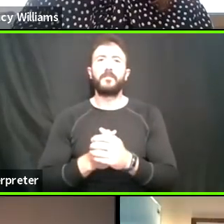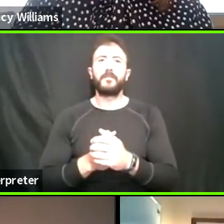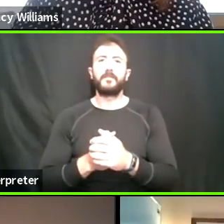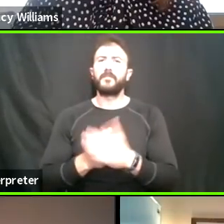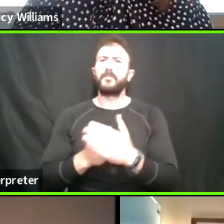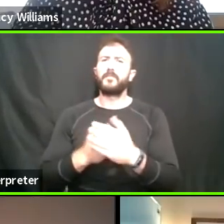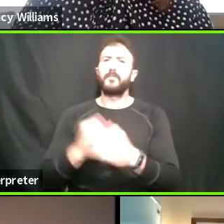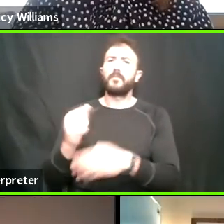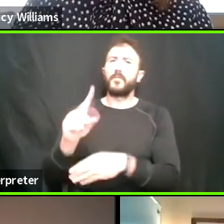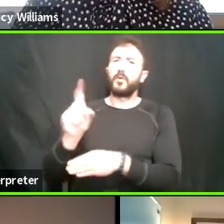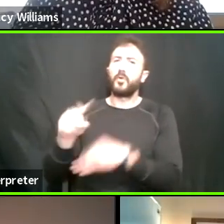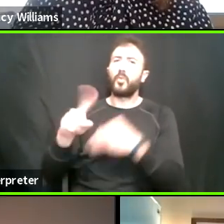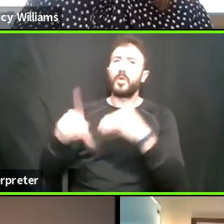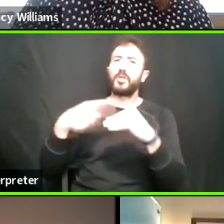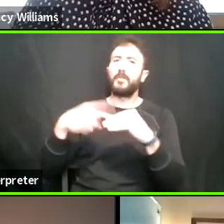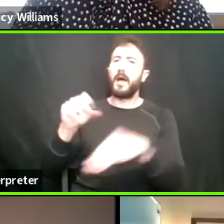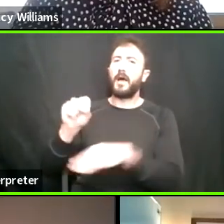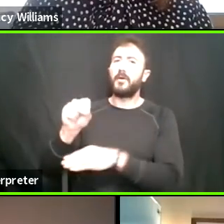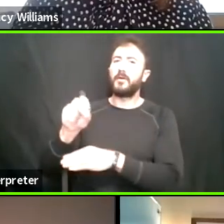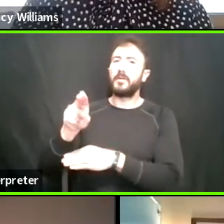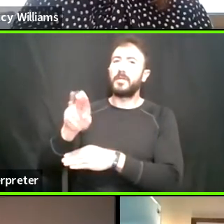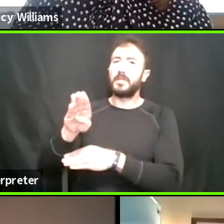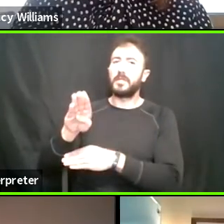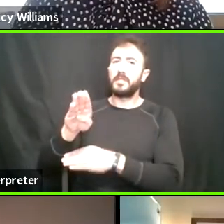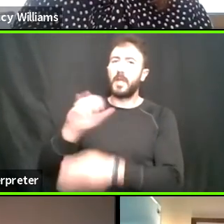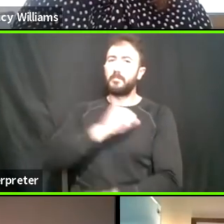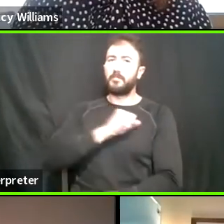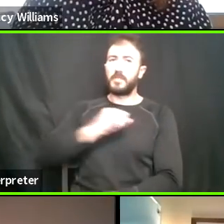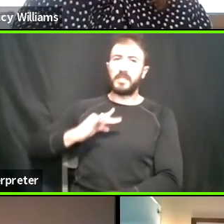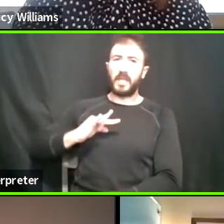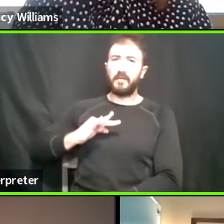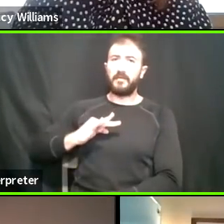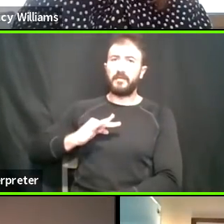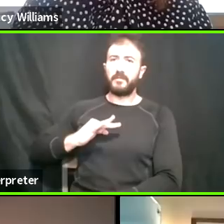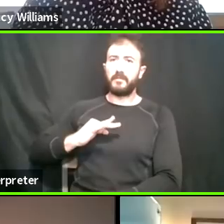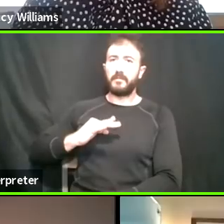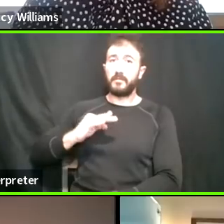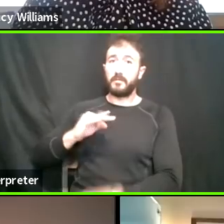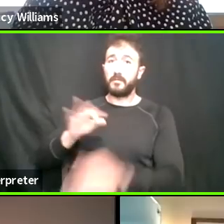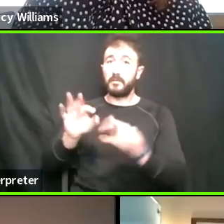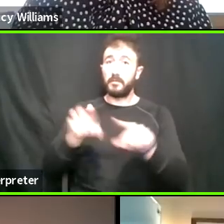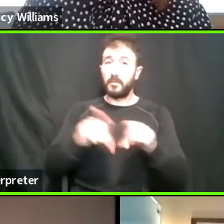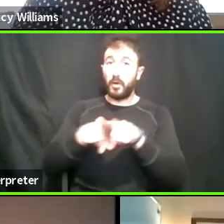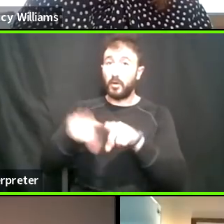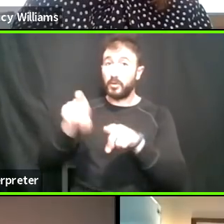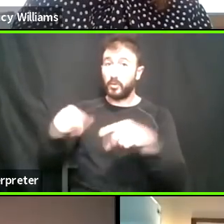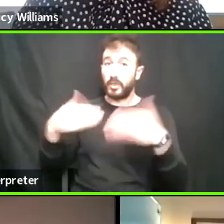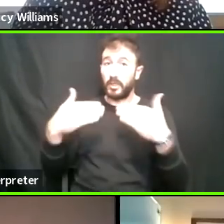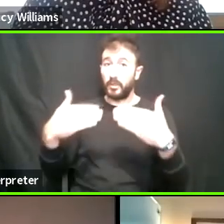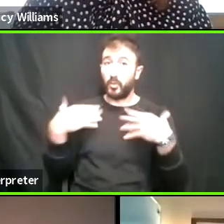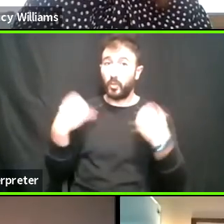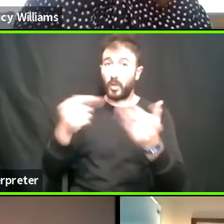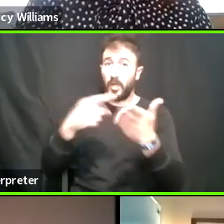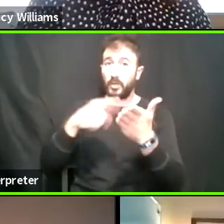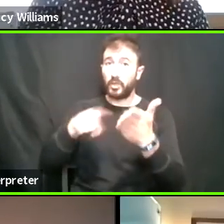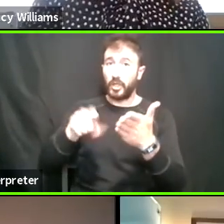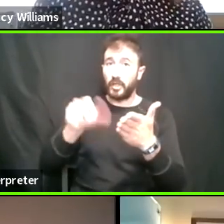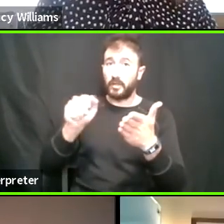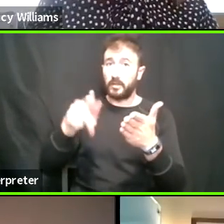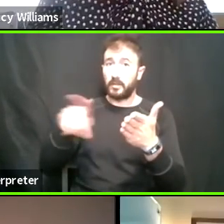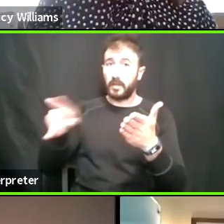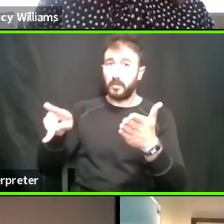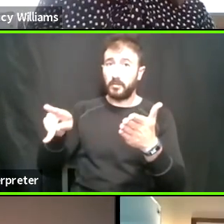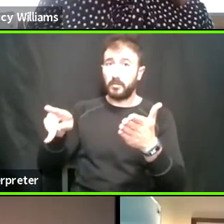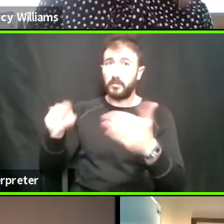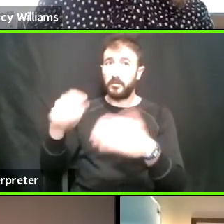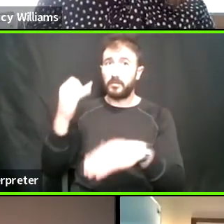Are they going to have to do the health check app, and do they have to scan into a school if I'm doing in-person instruction and I'm